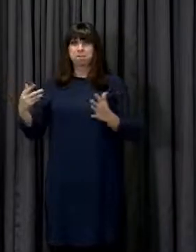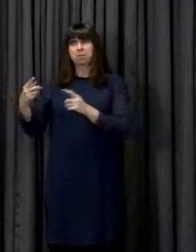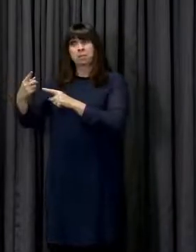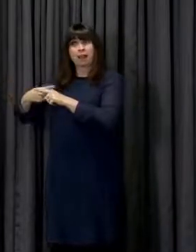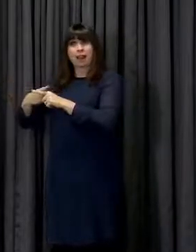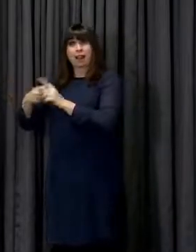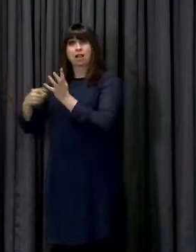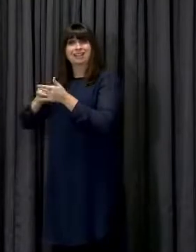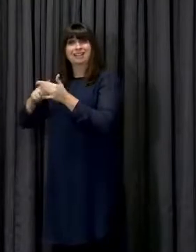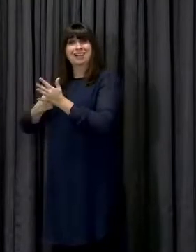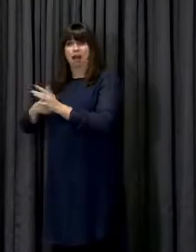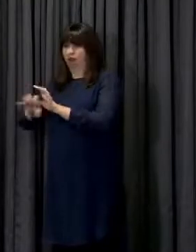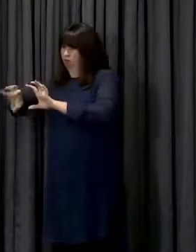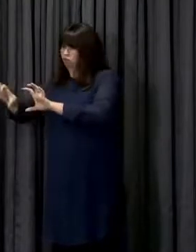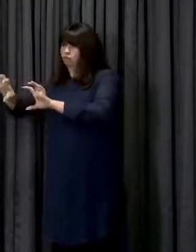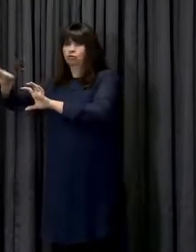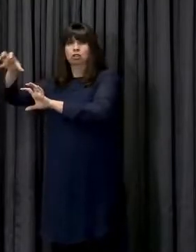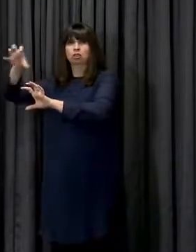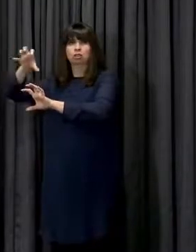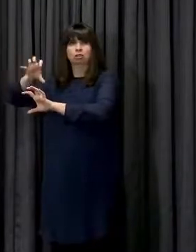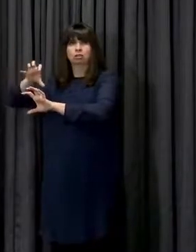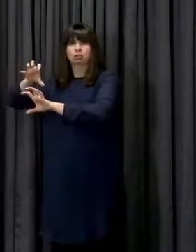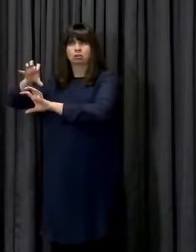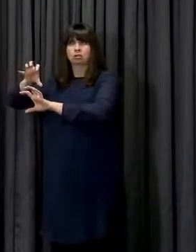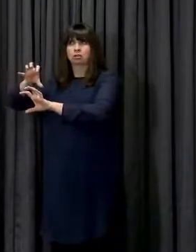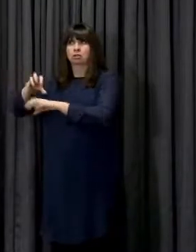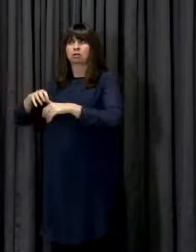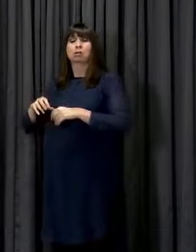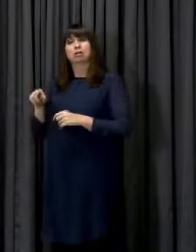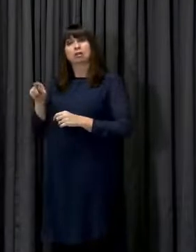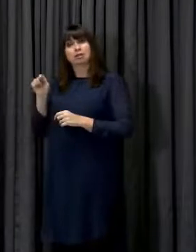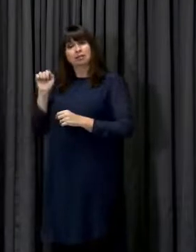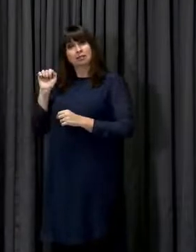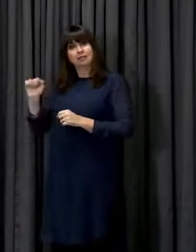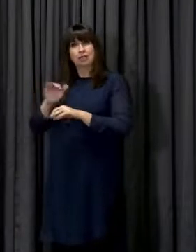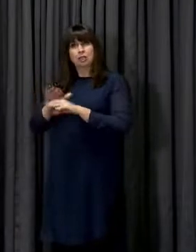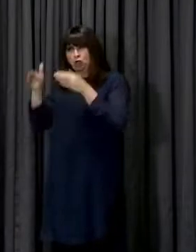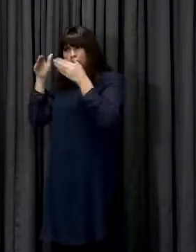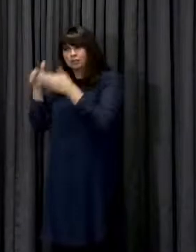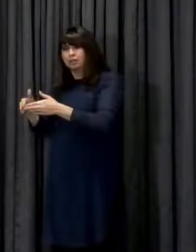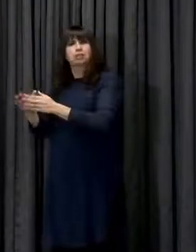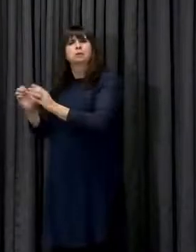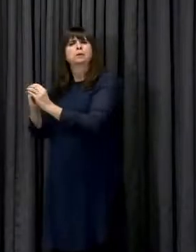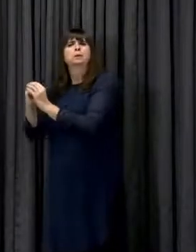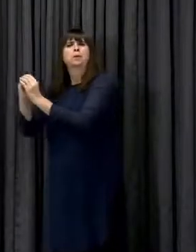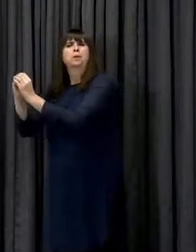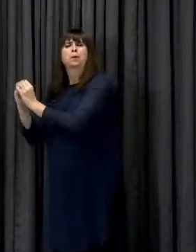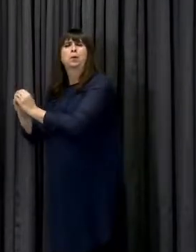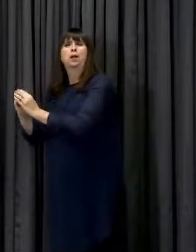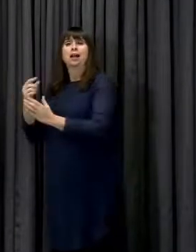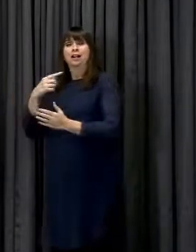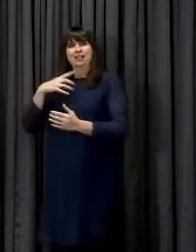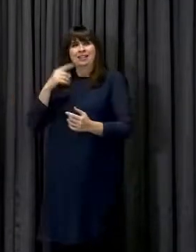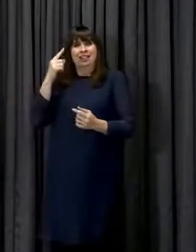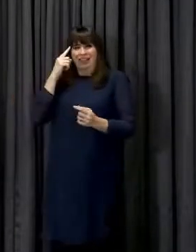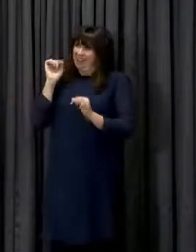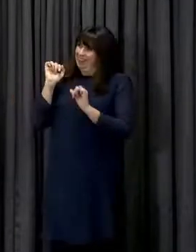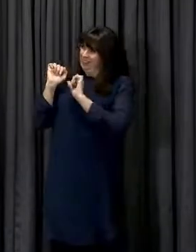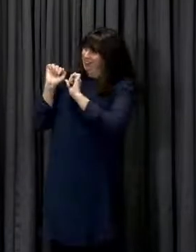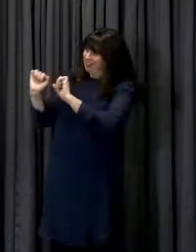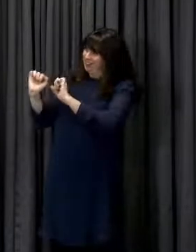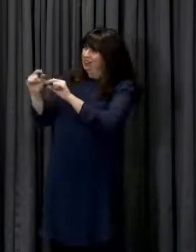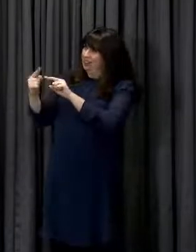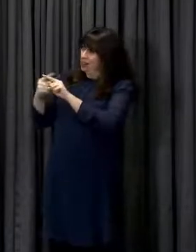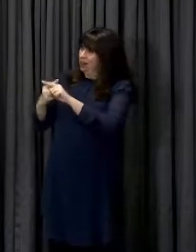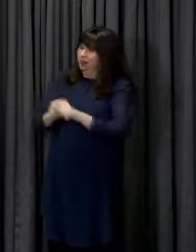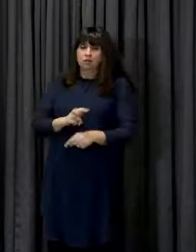are focused down to a community level when they're not. And just as we have challenges with different tiers and different rules between the Wales